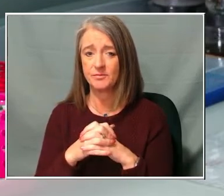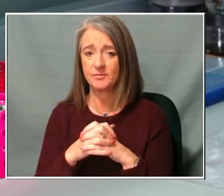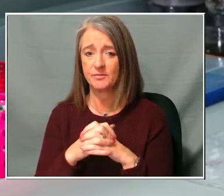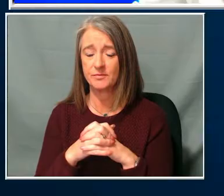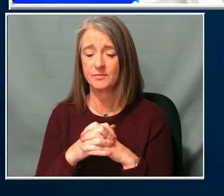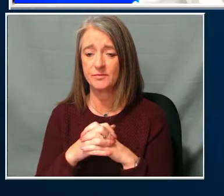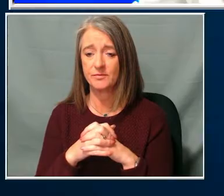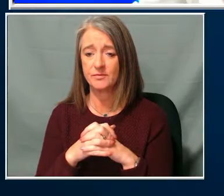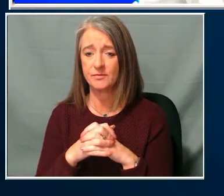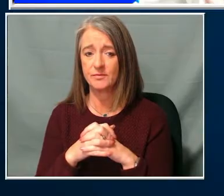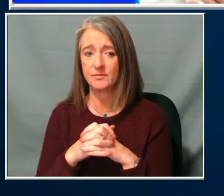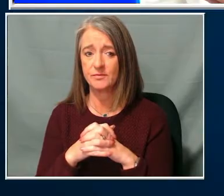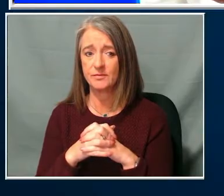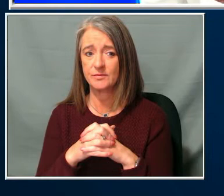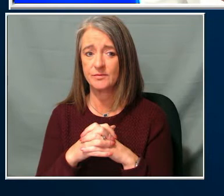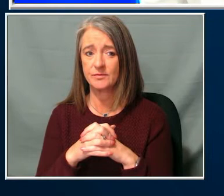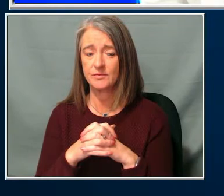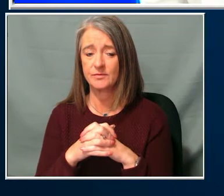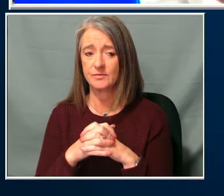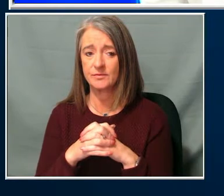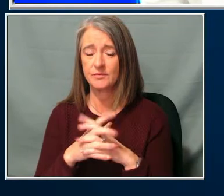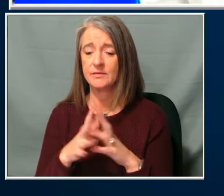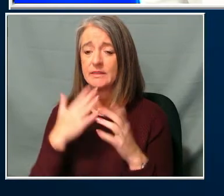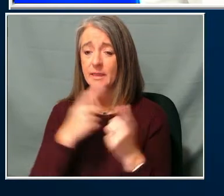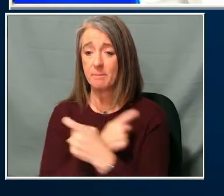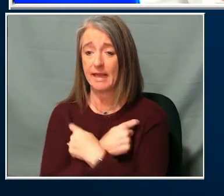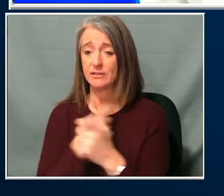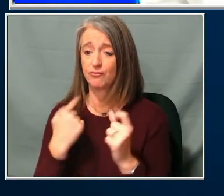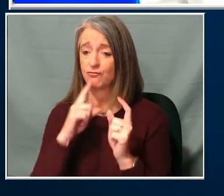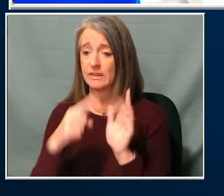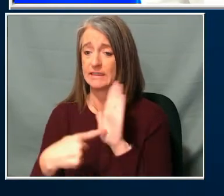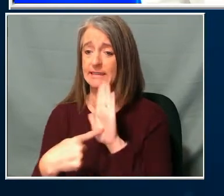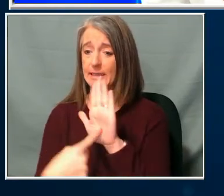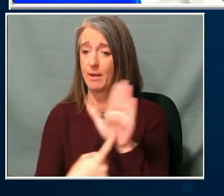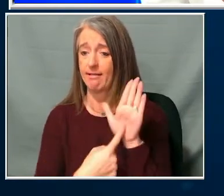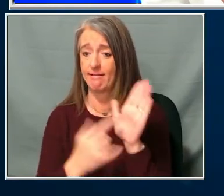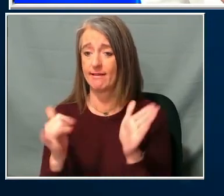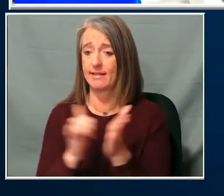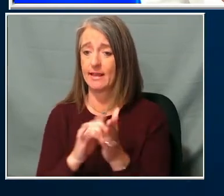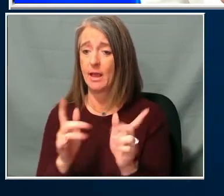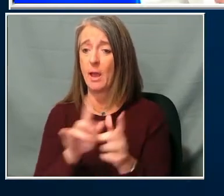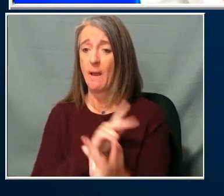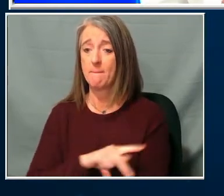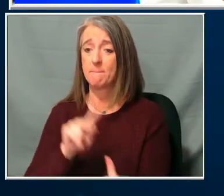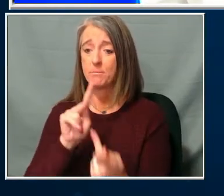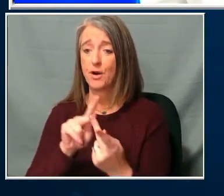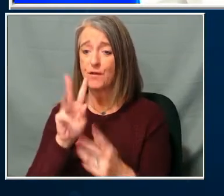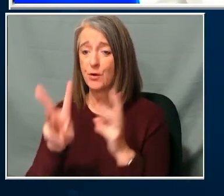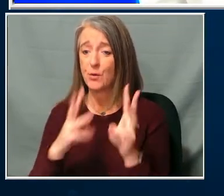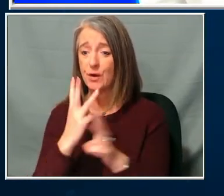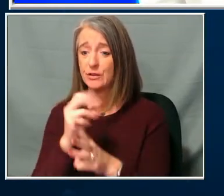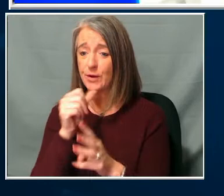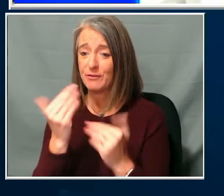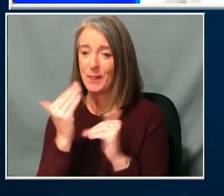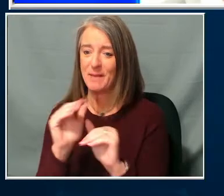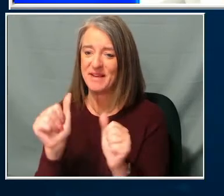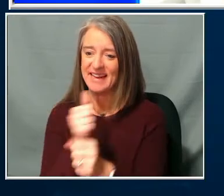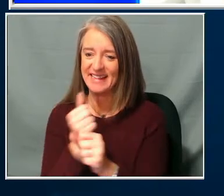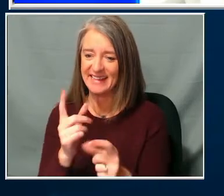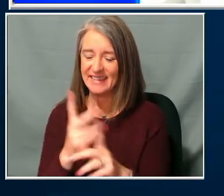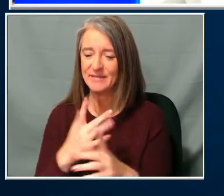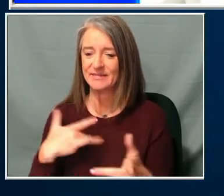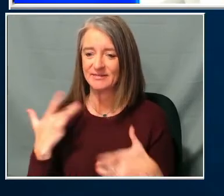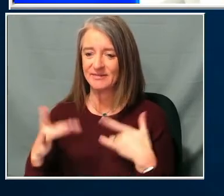Yeah, they're the best way to kind of simulate that, and that would be a perfect world where we didn't have to modify all that. But we were very excited to talk to you today. It's